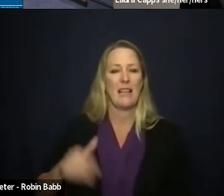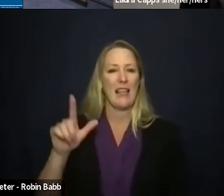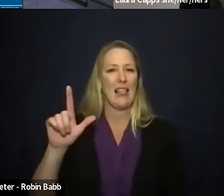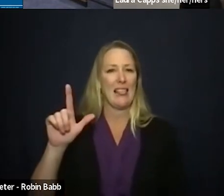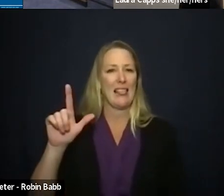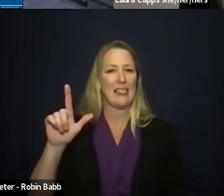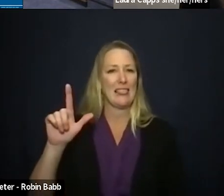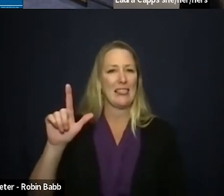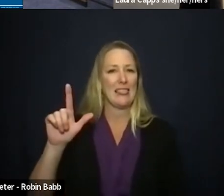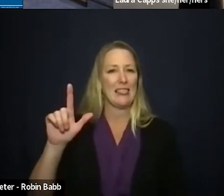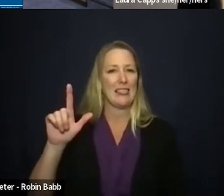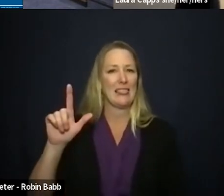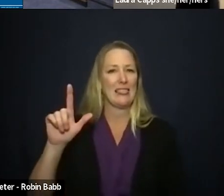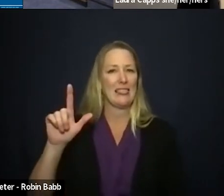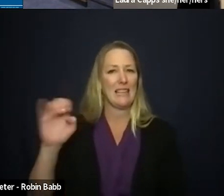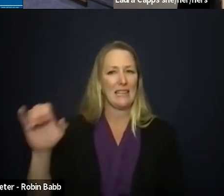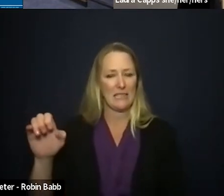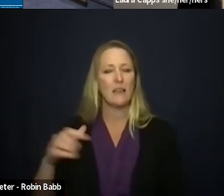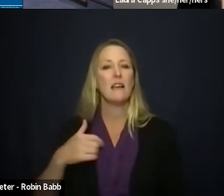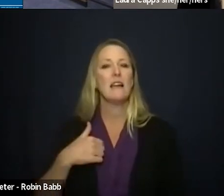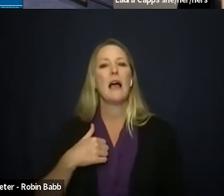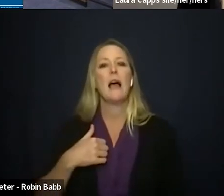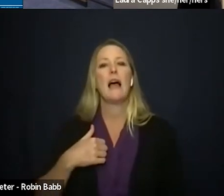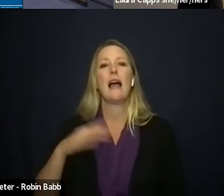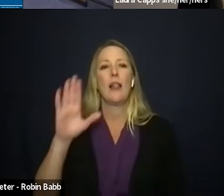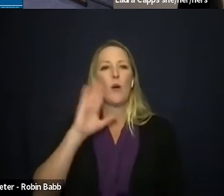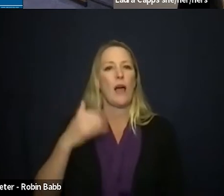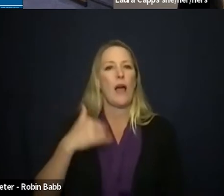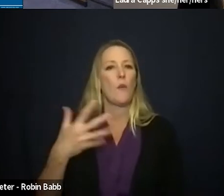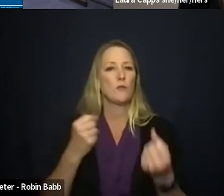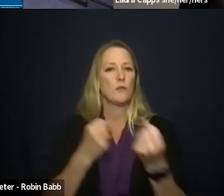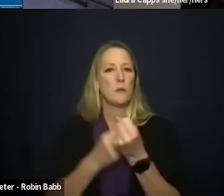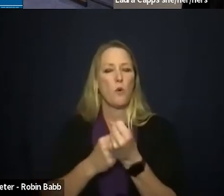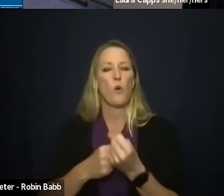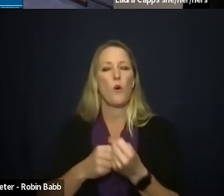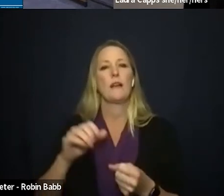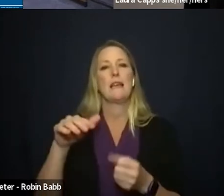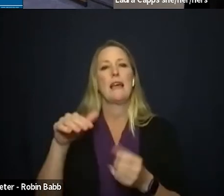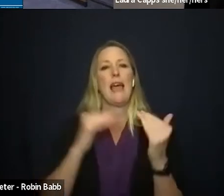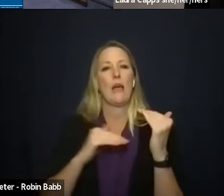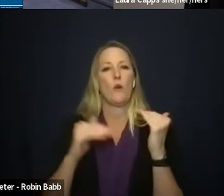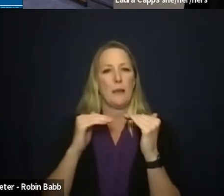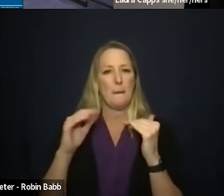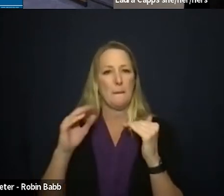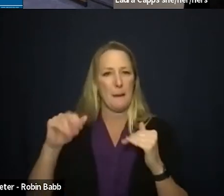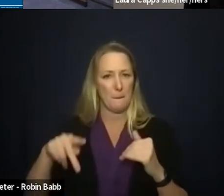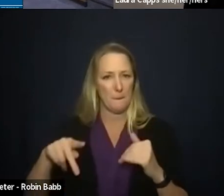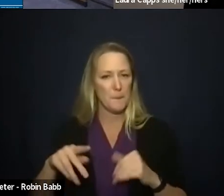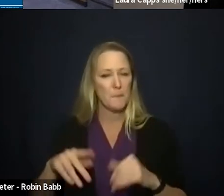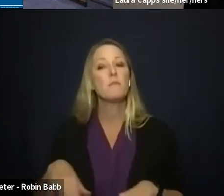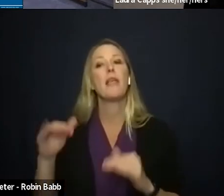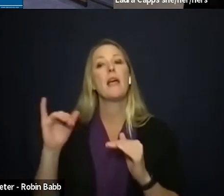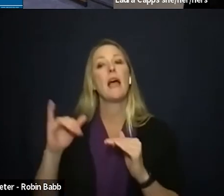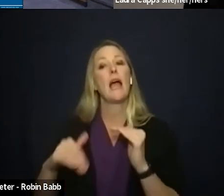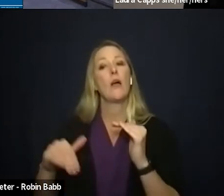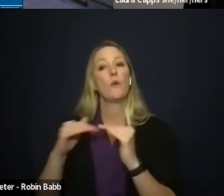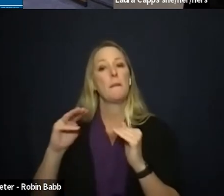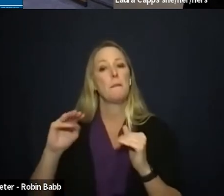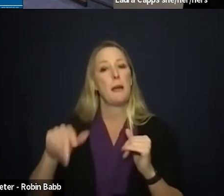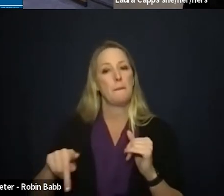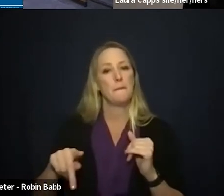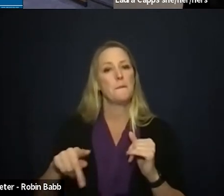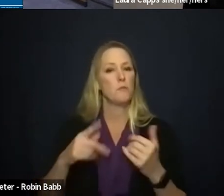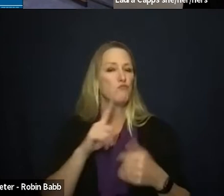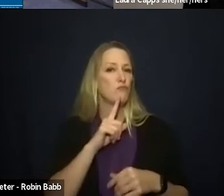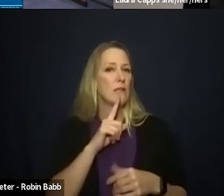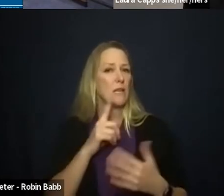board members um i'm here to support the equity map submitted by college fla the equity map most accurate allows for the